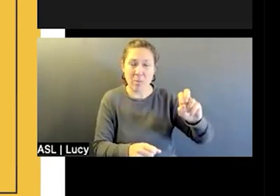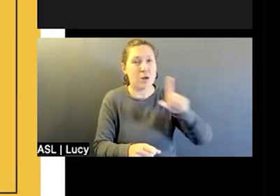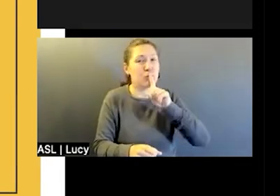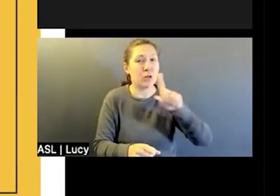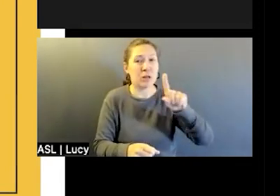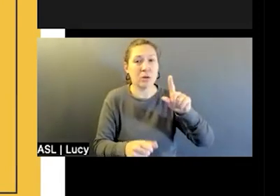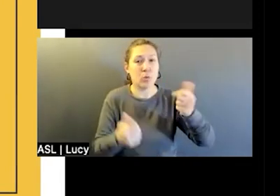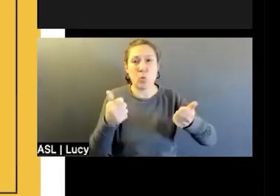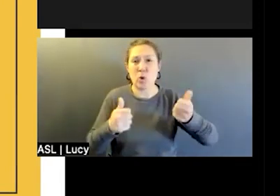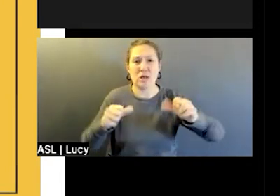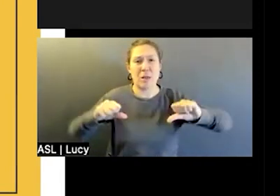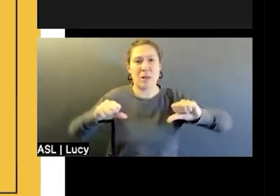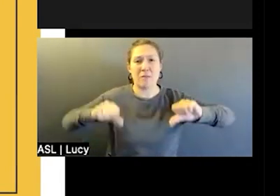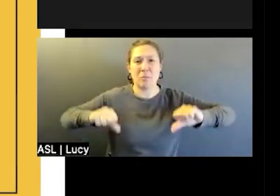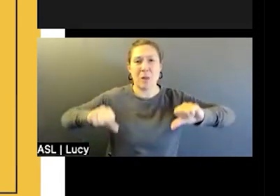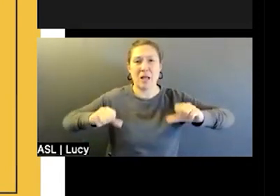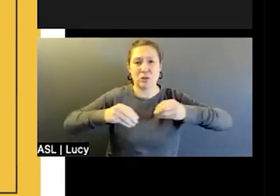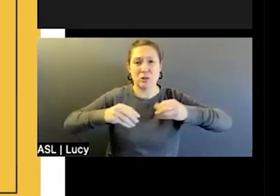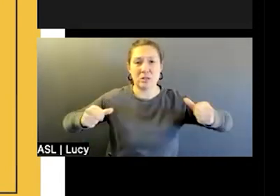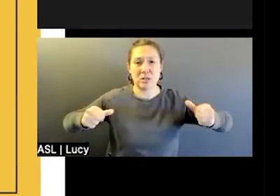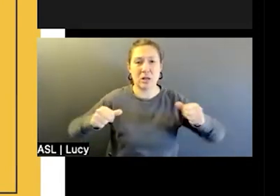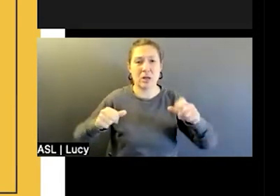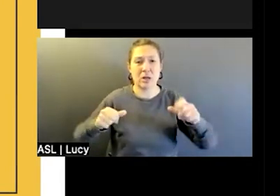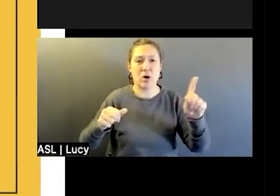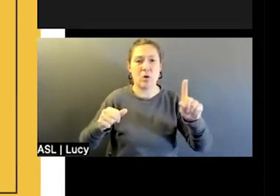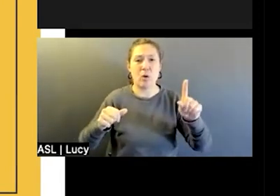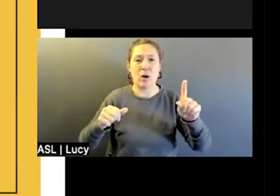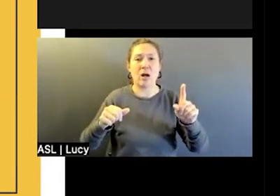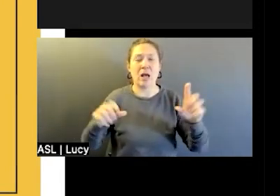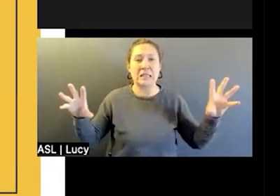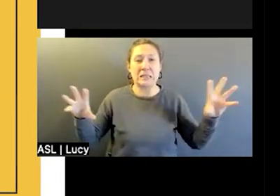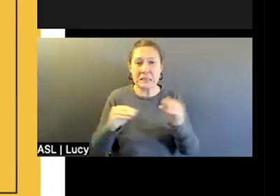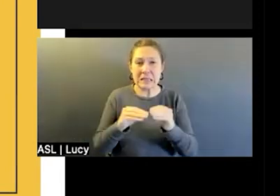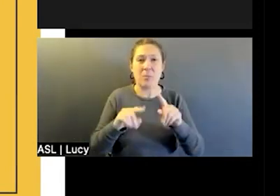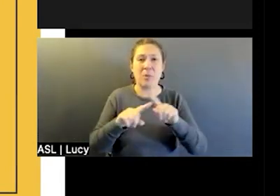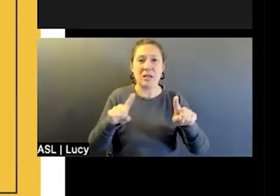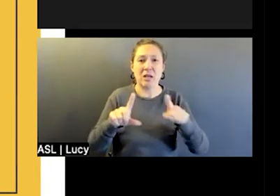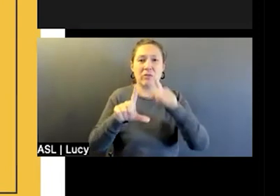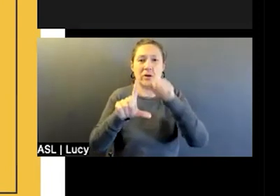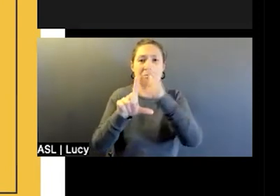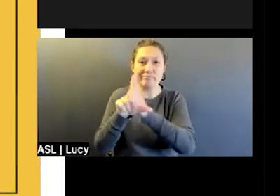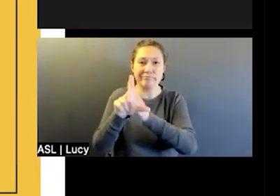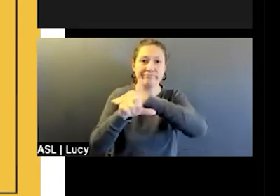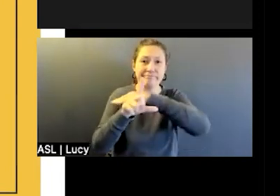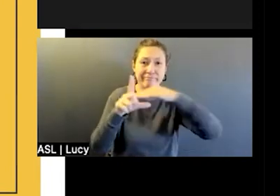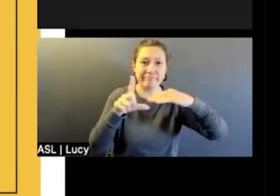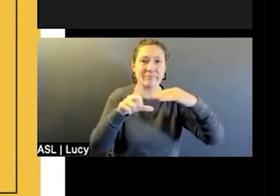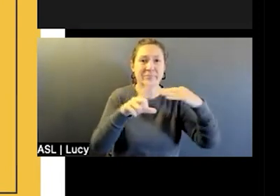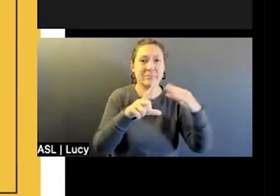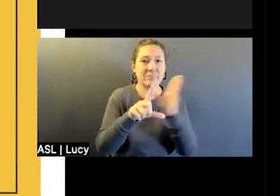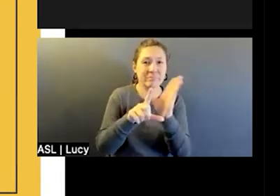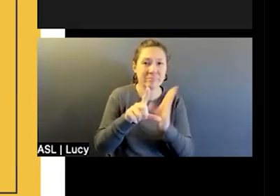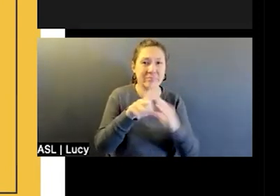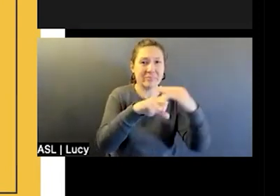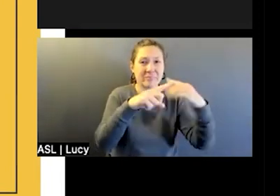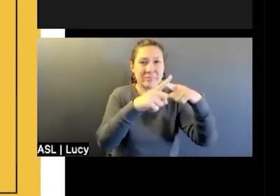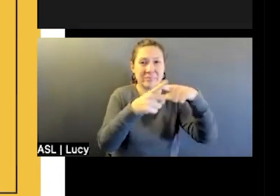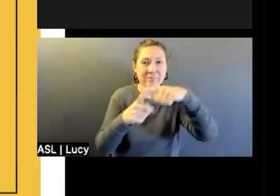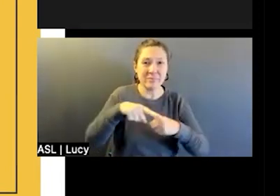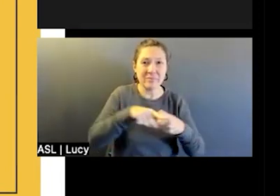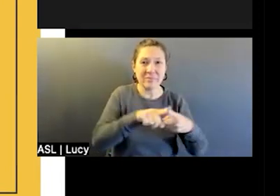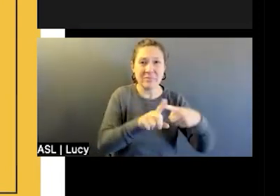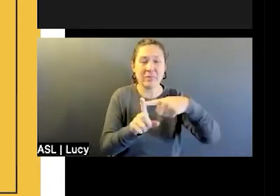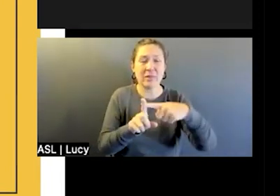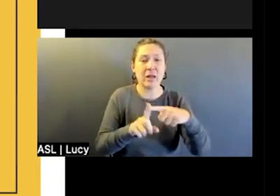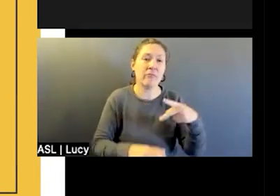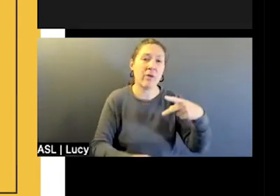on some of the vertices of this big polytope. And so even the optimals are on some, a very